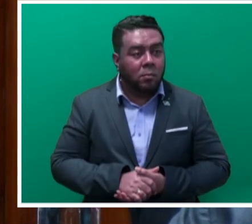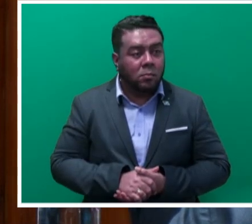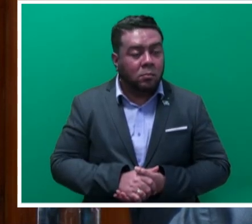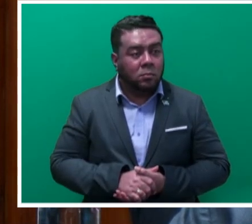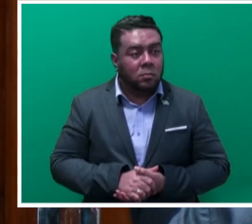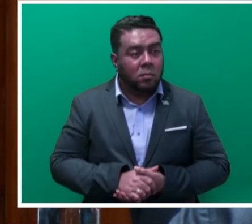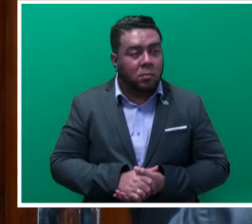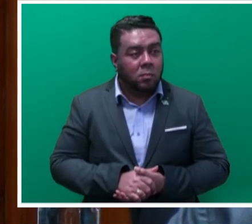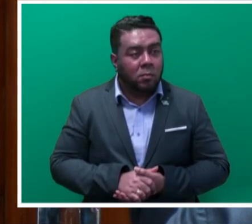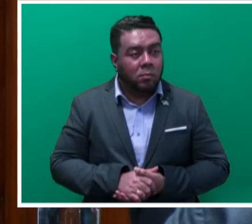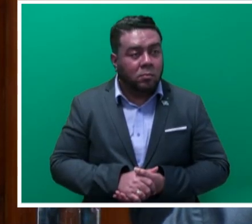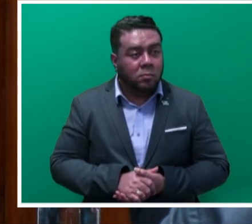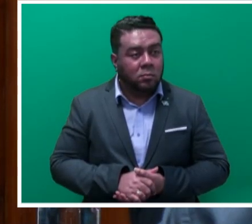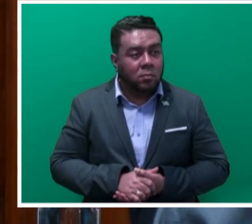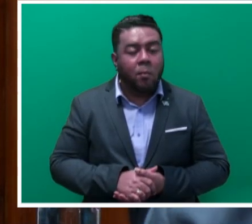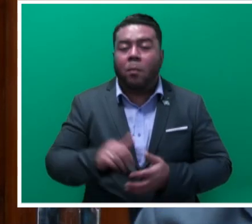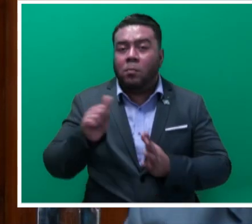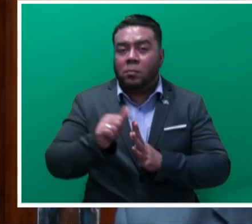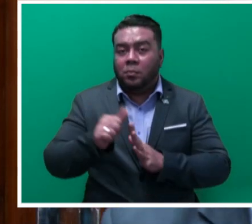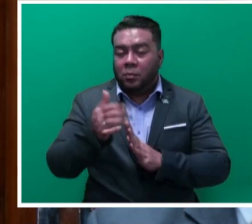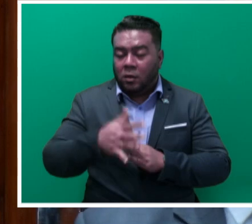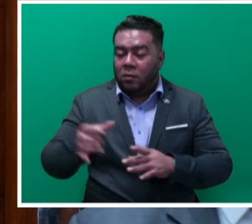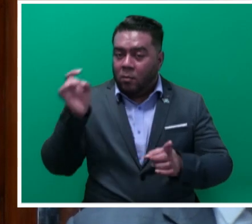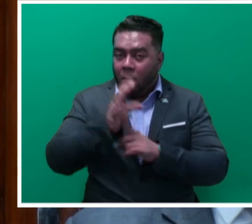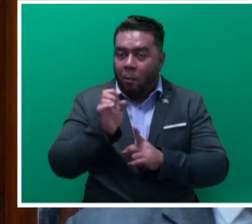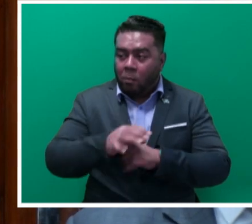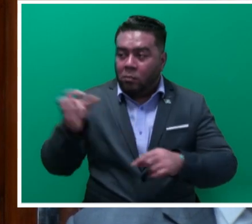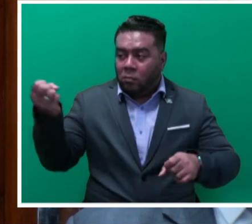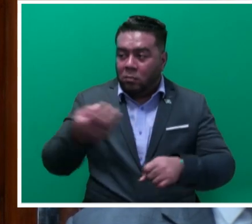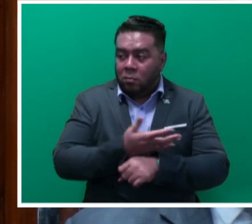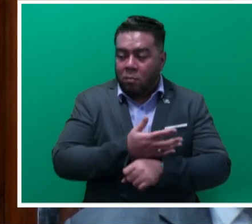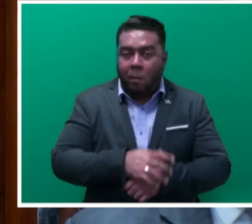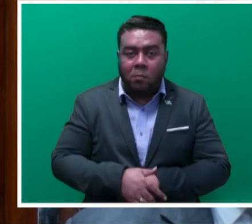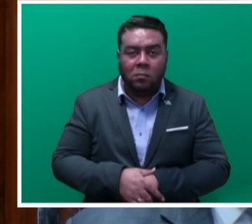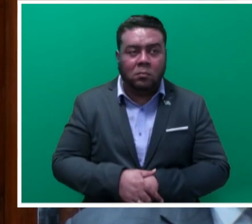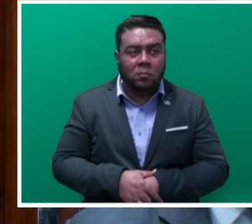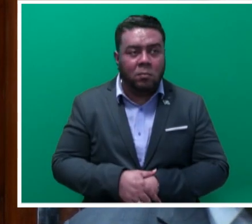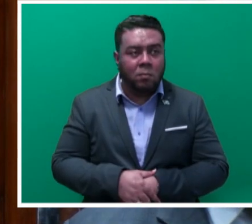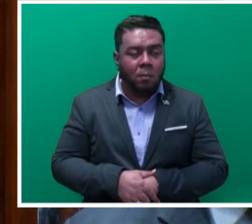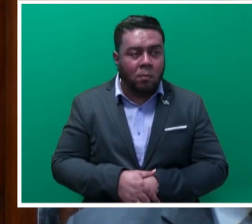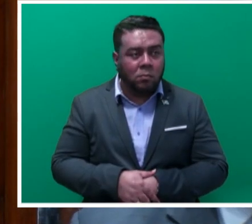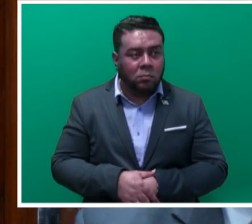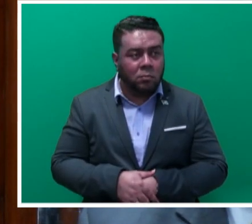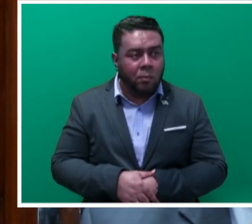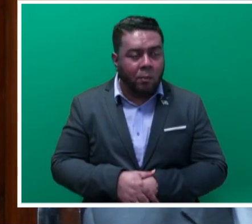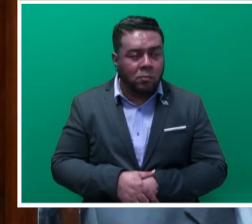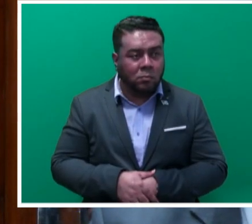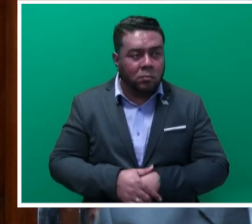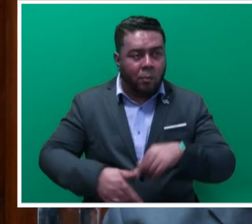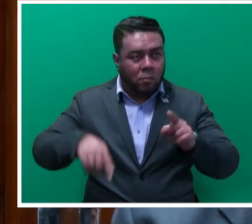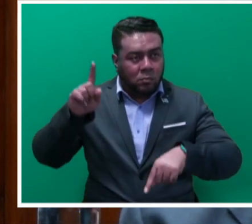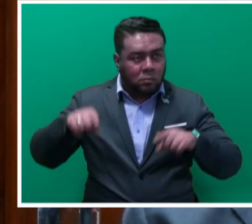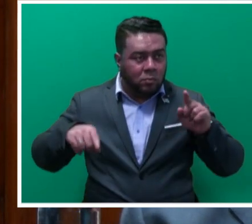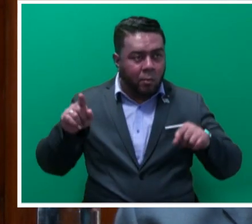Academy has also had a profound impact on pilot productivity. Previously, pilots were required to travel long distances